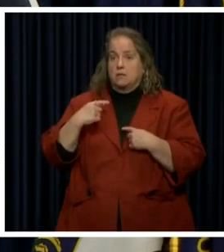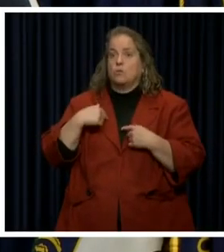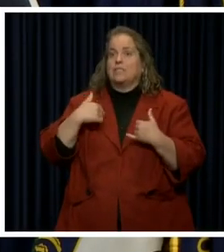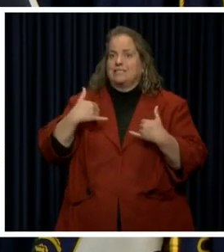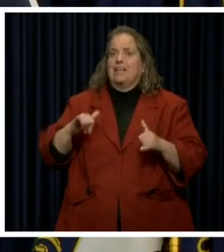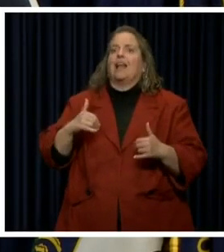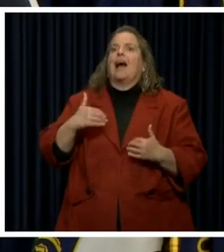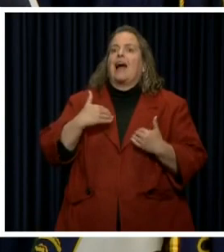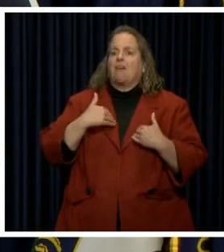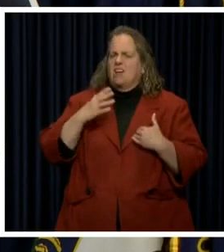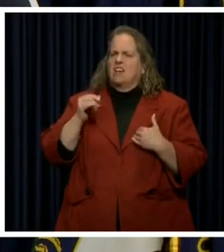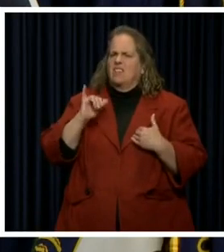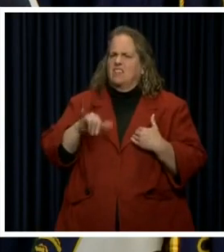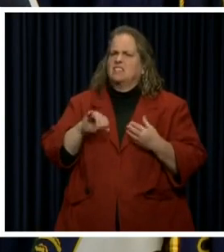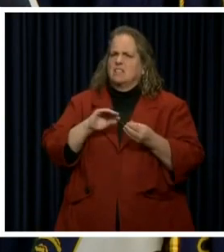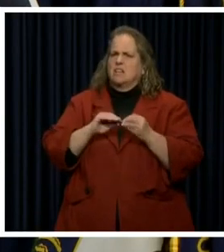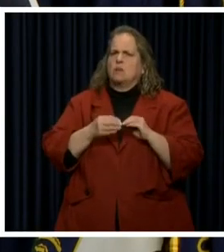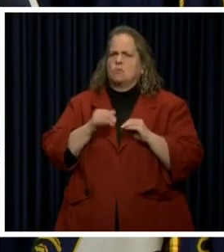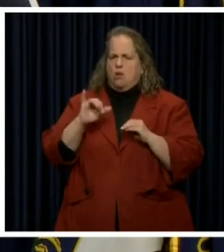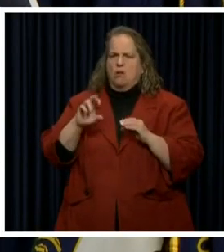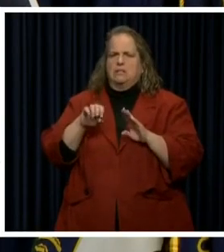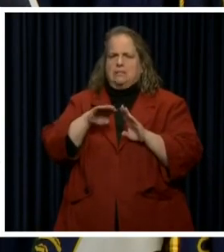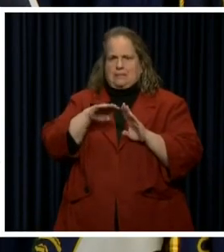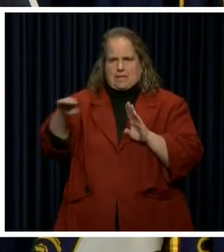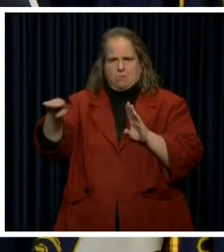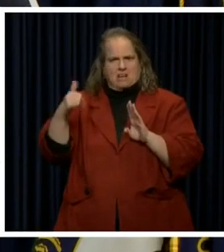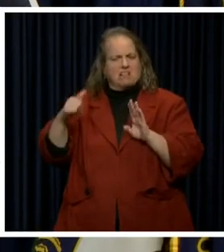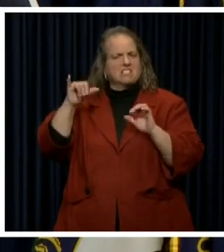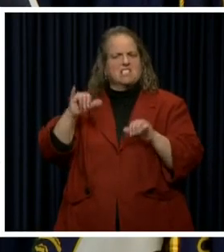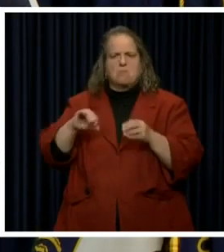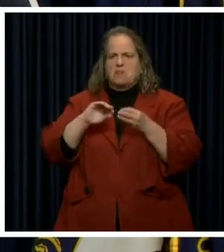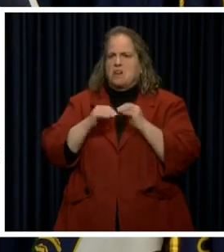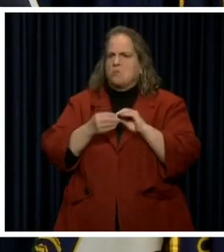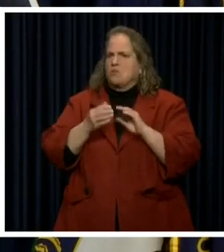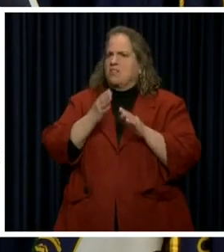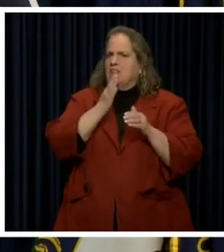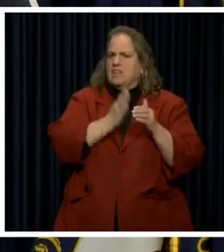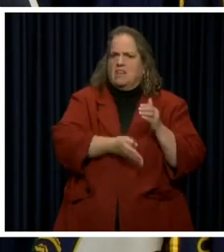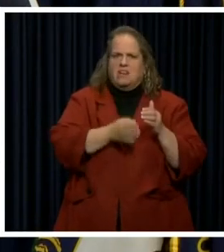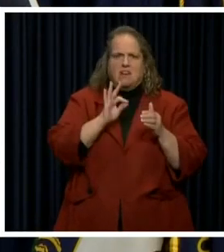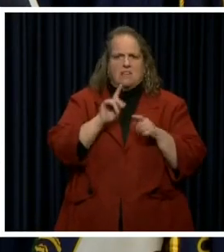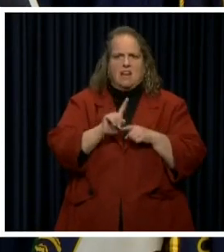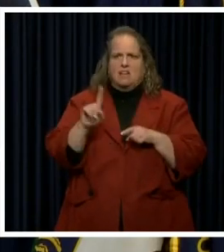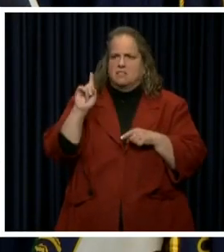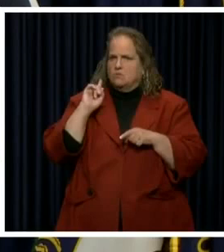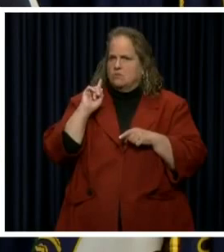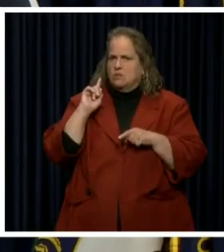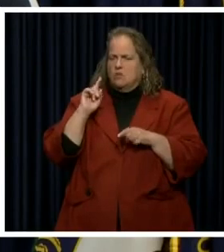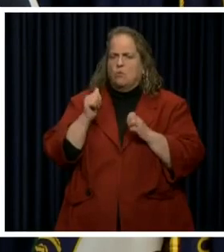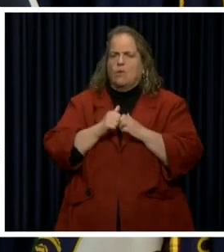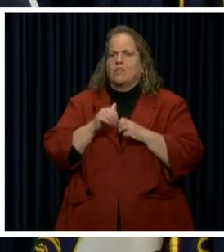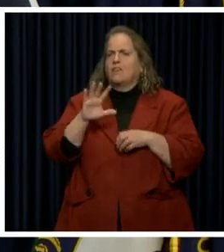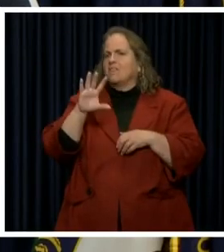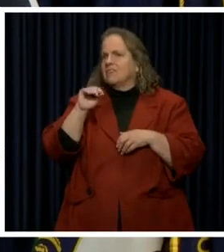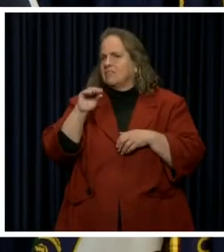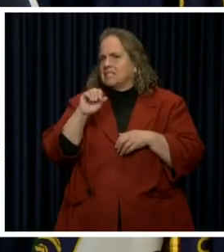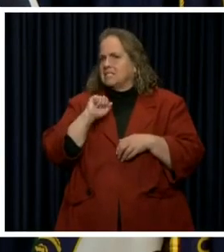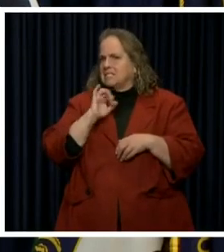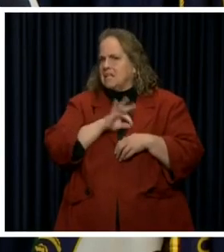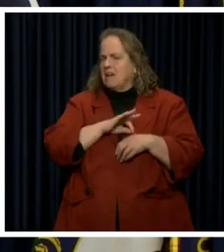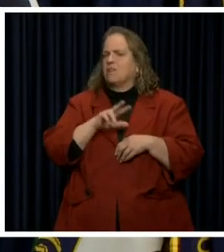have, and these numbers are stable now. They're the same as they were at the end of last week, with 50 staff